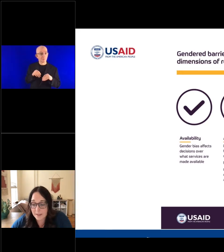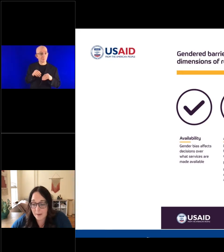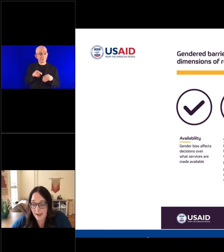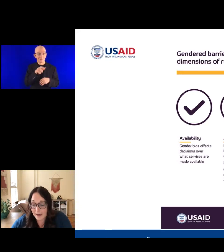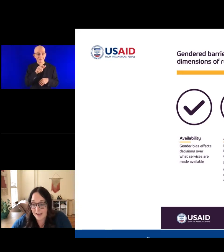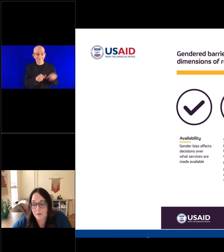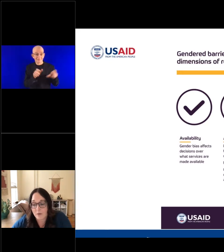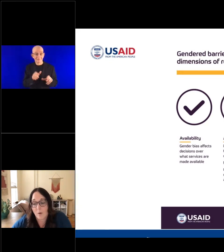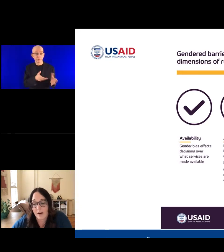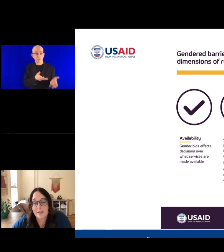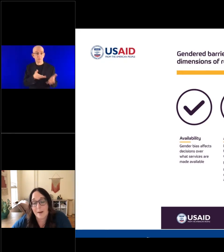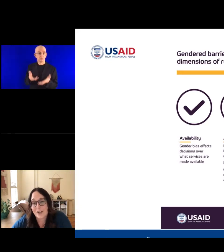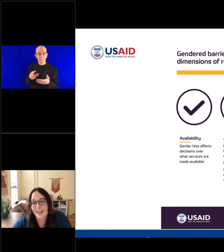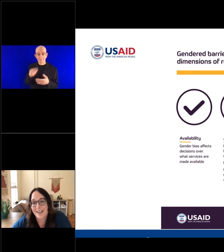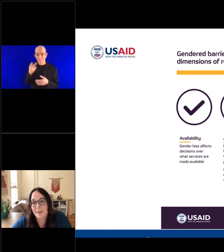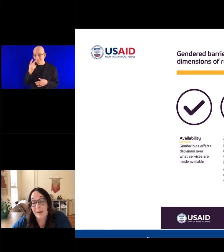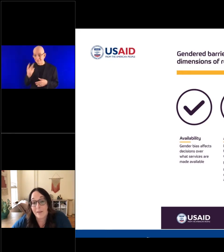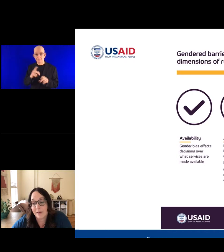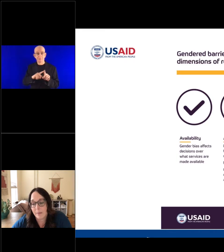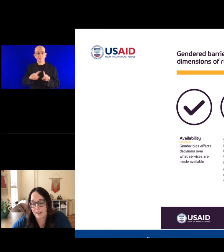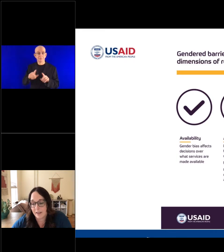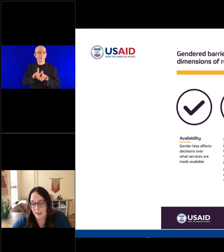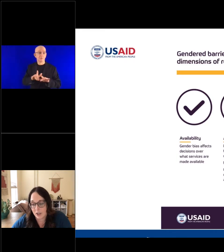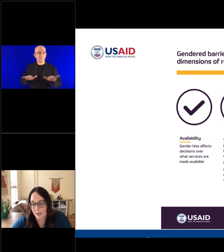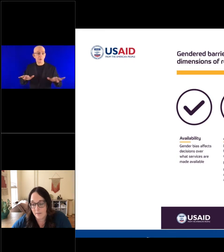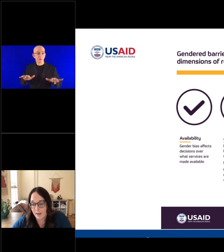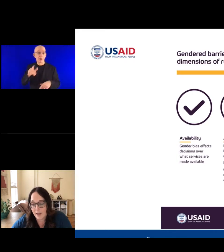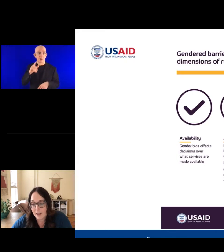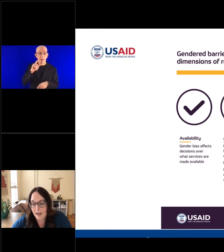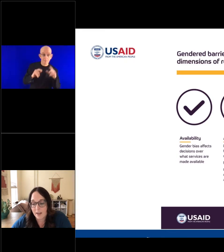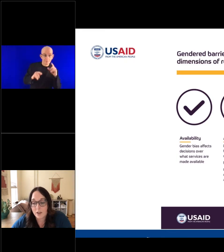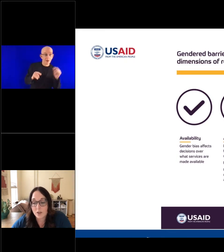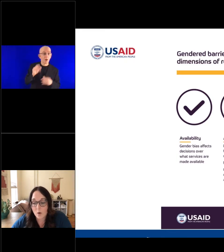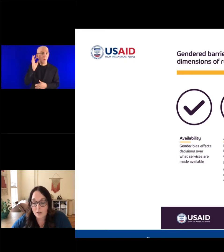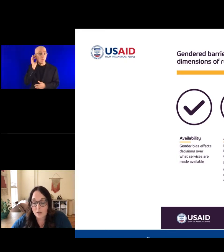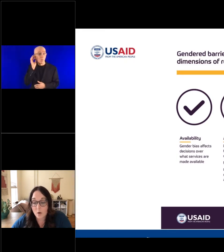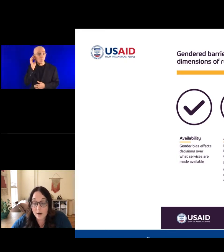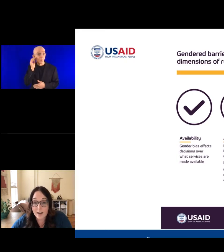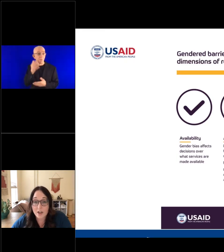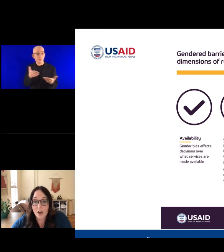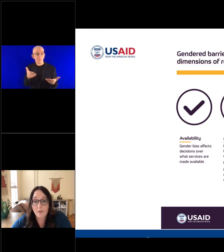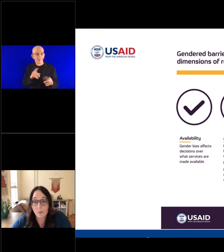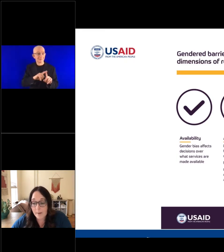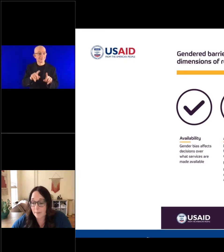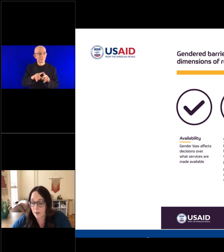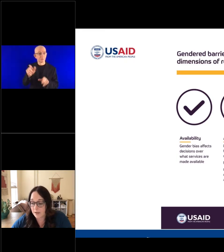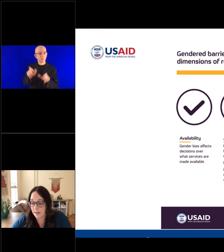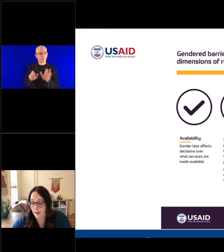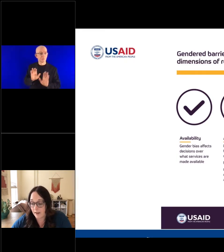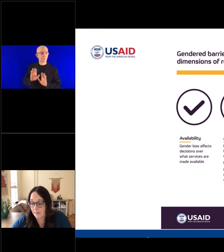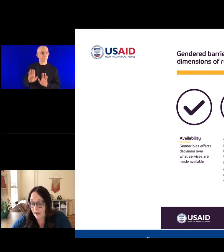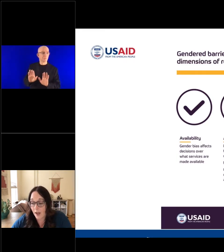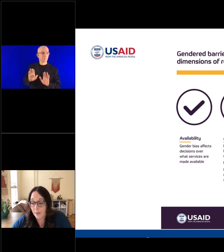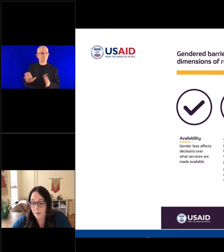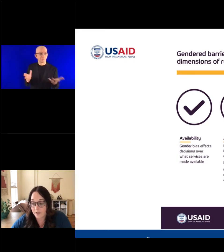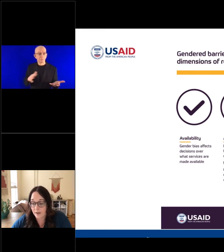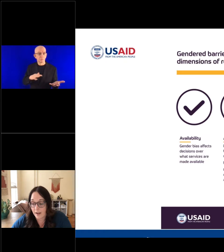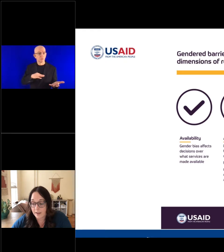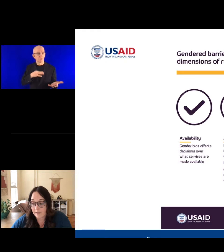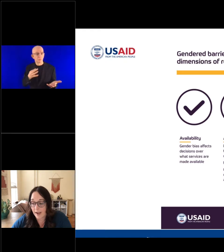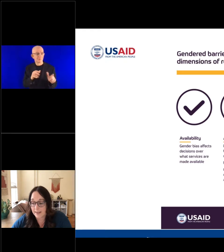consider women's pain as requiring specialized pain rehabilitation. And the shortage of women personnel,